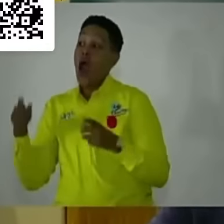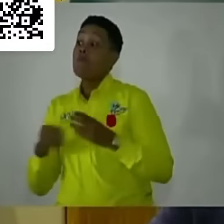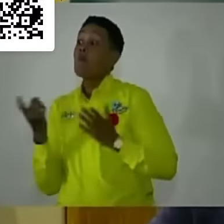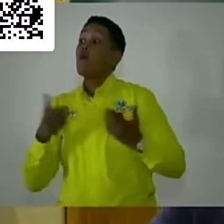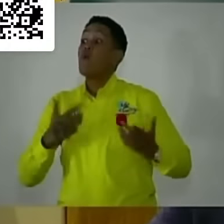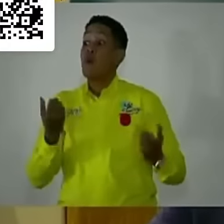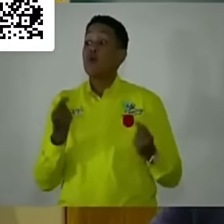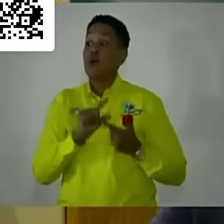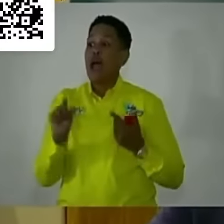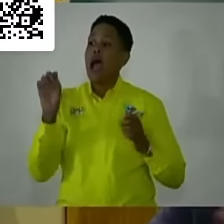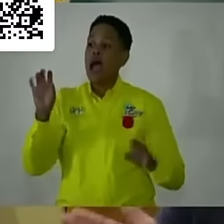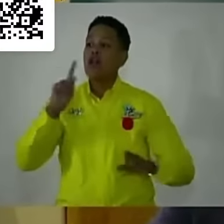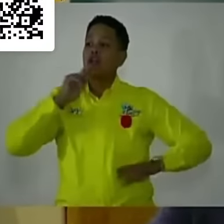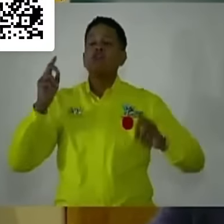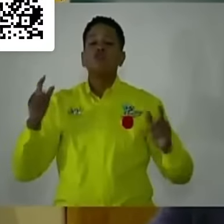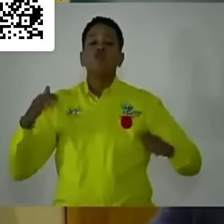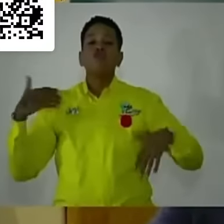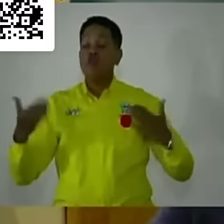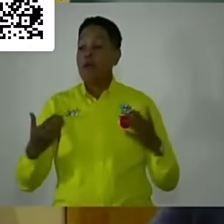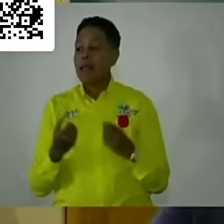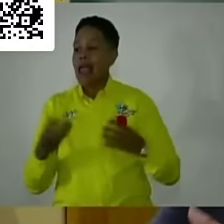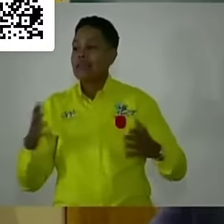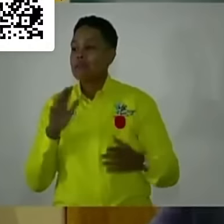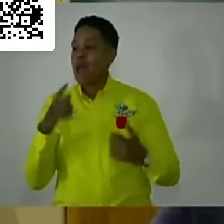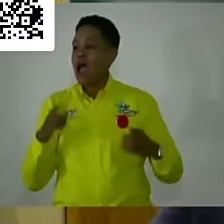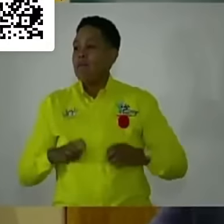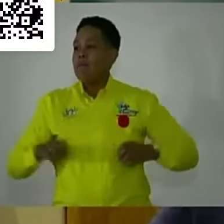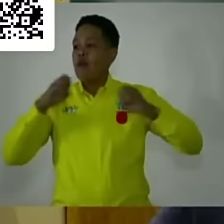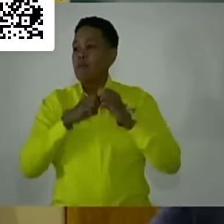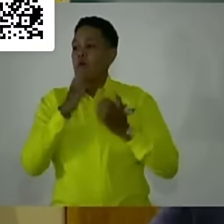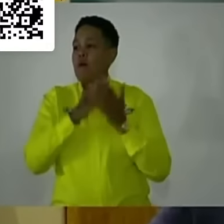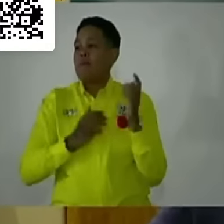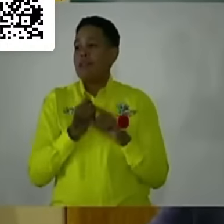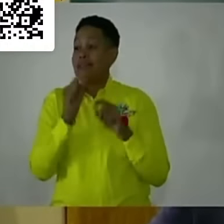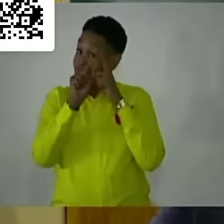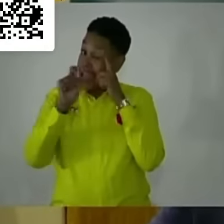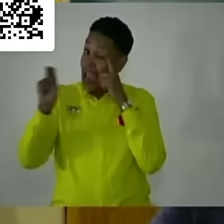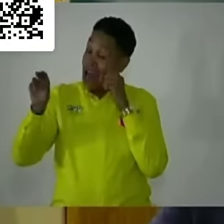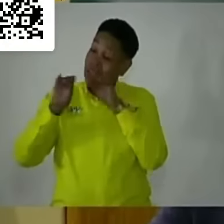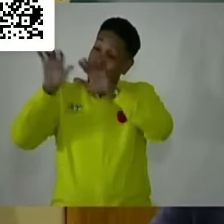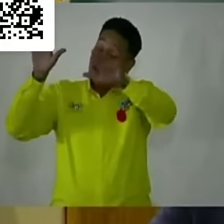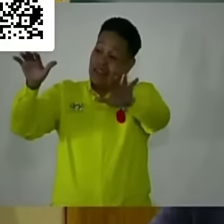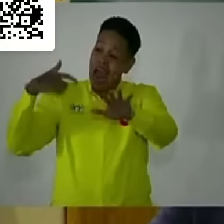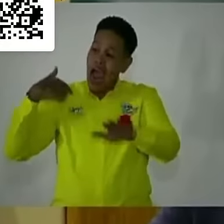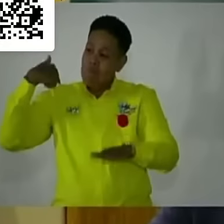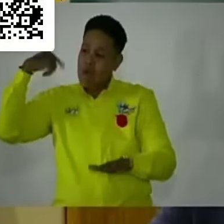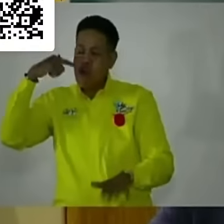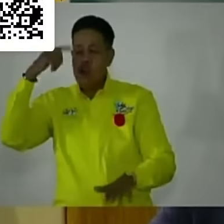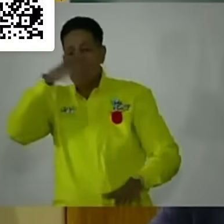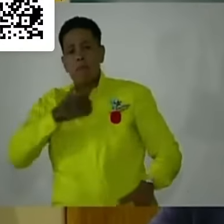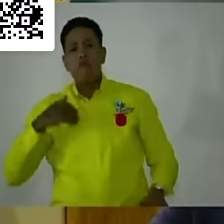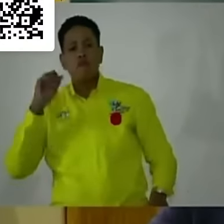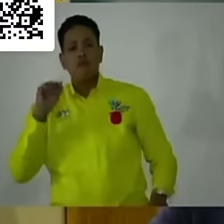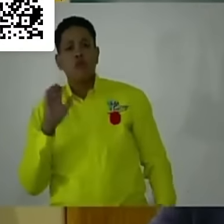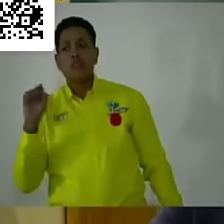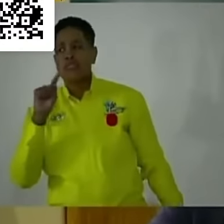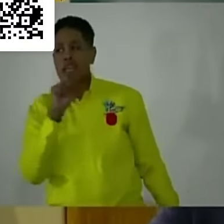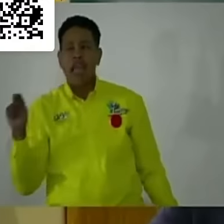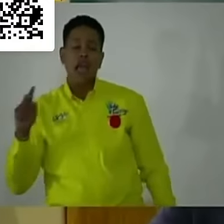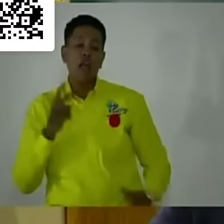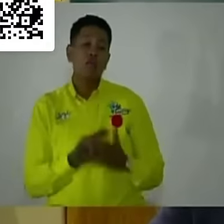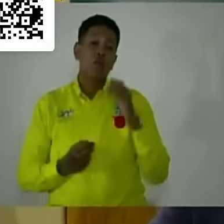allocation is to rapidly expand that into more parts of St. Anne. I heard a member from Southeast St. Anne, both Southeast